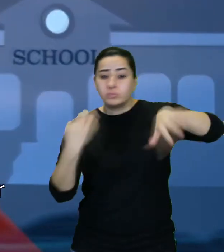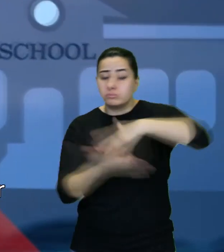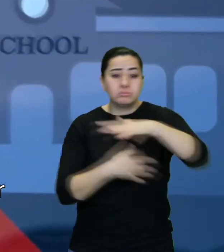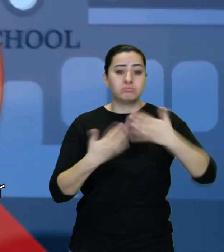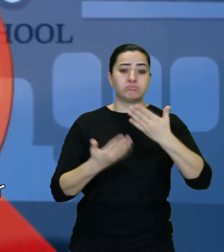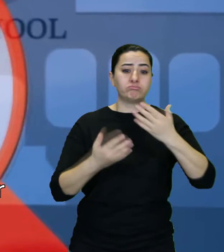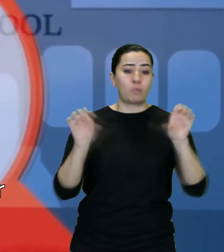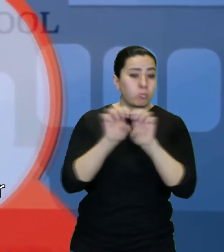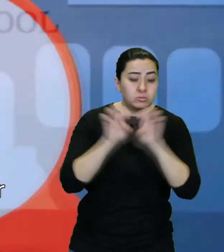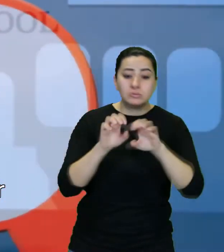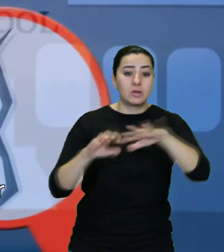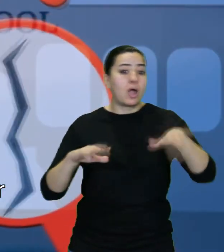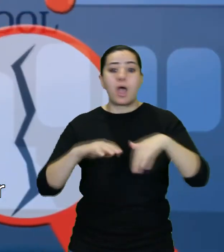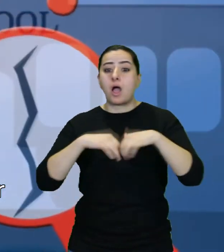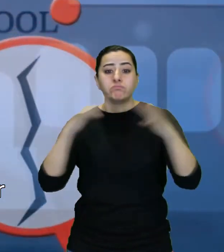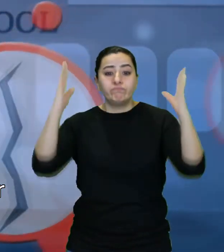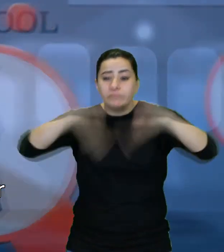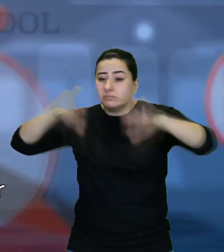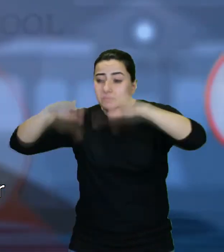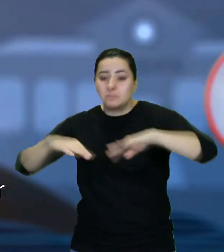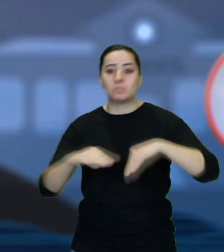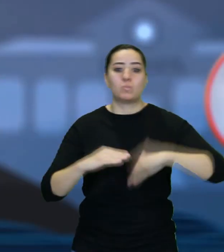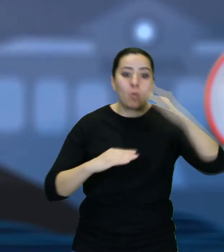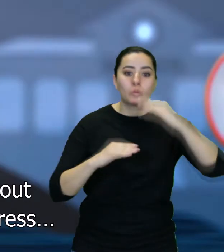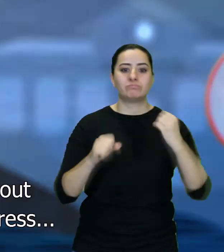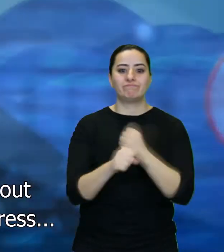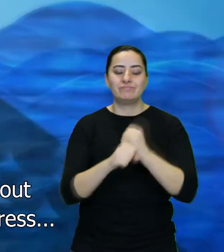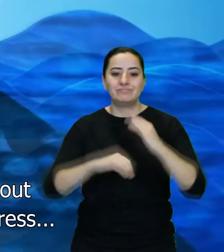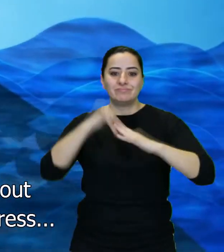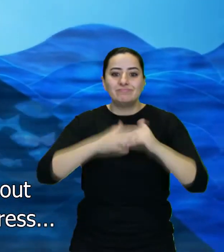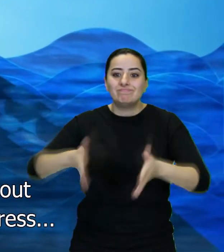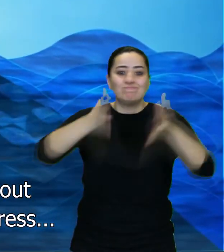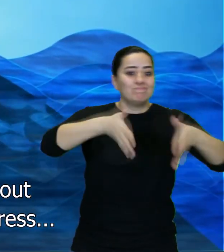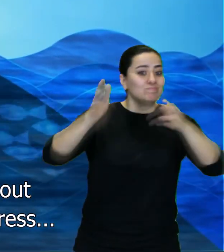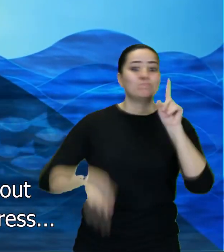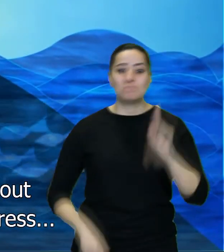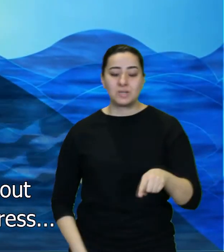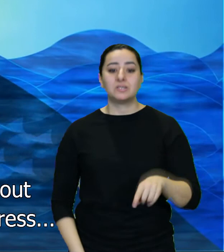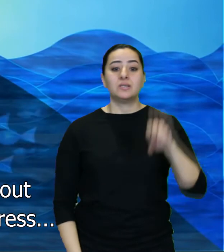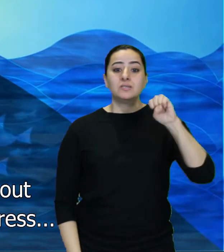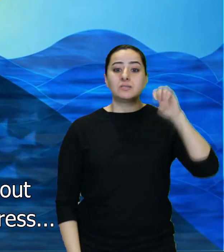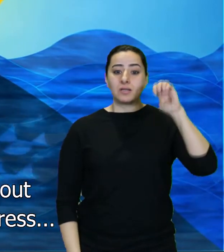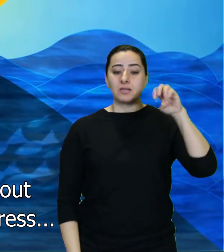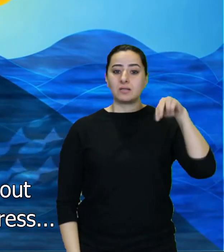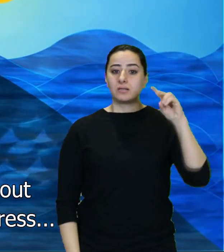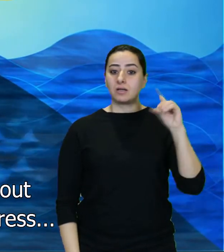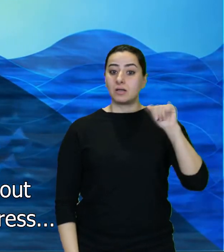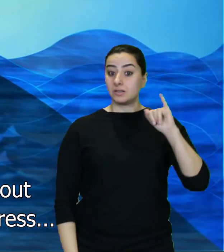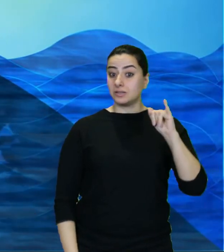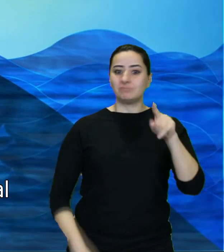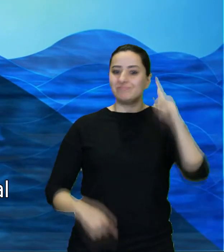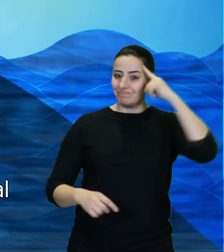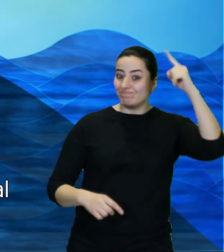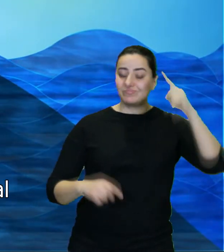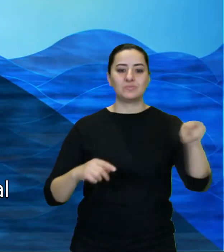and building back better after a disaster strikes. The Sendai Framework sets out 7 targets to measure progress